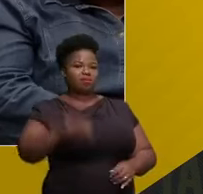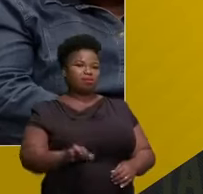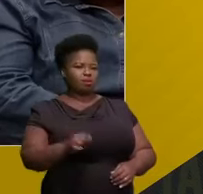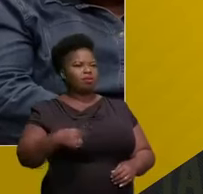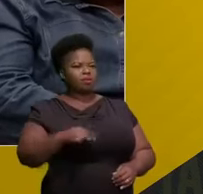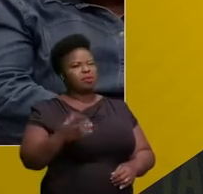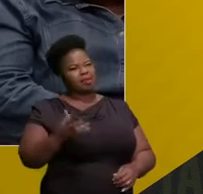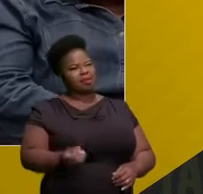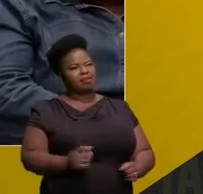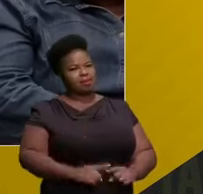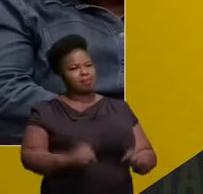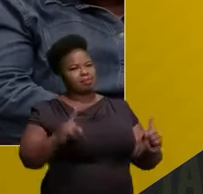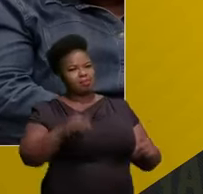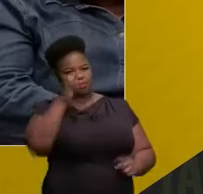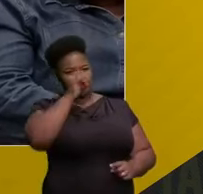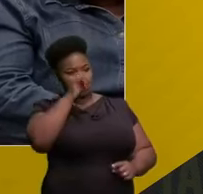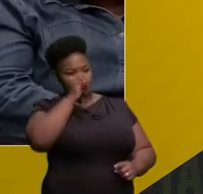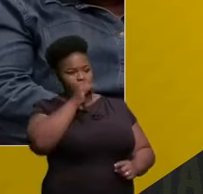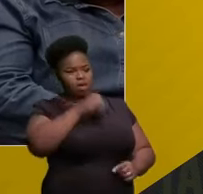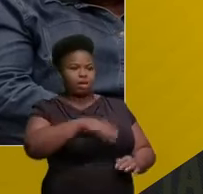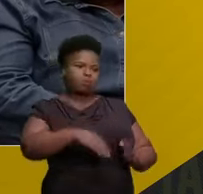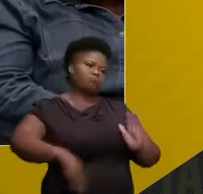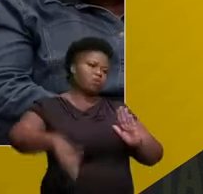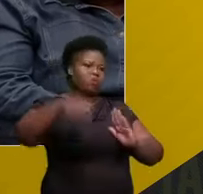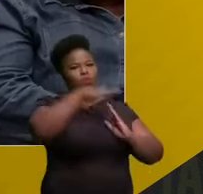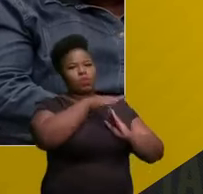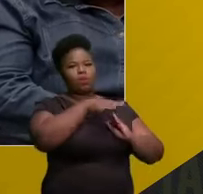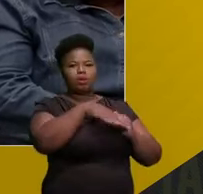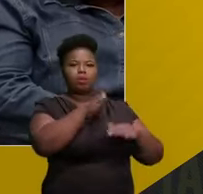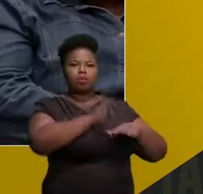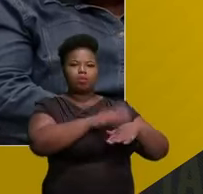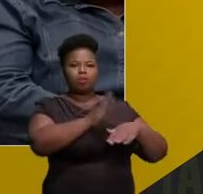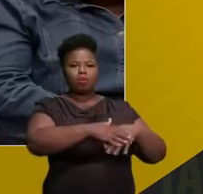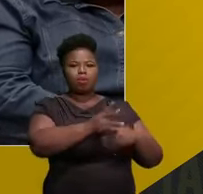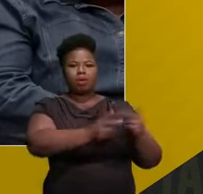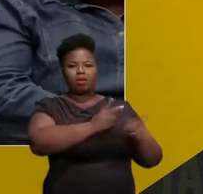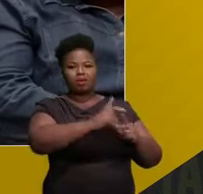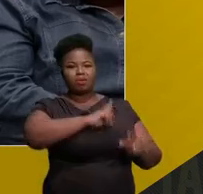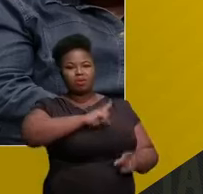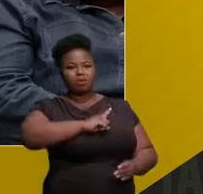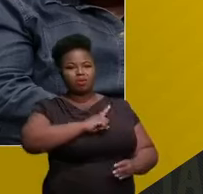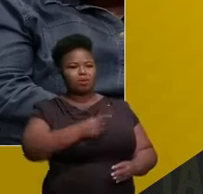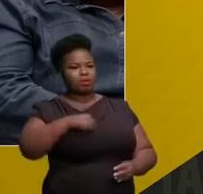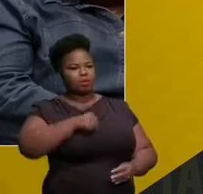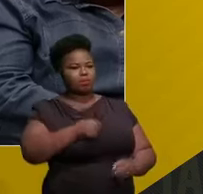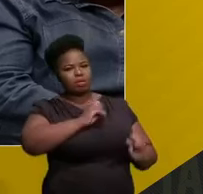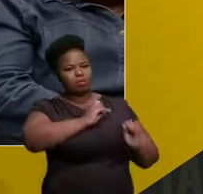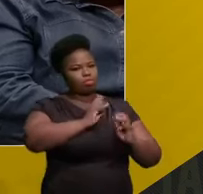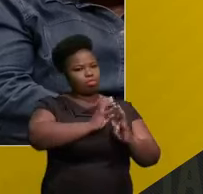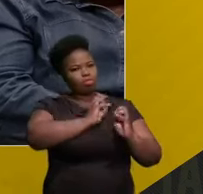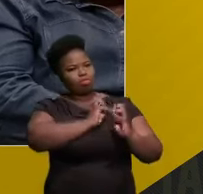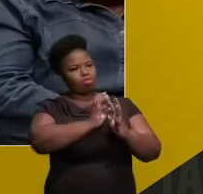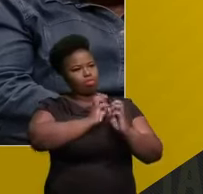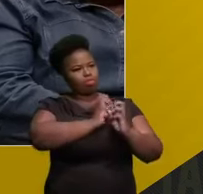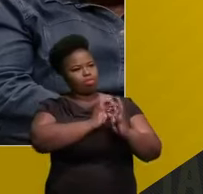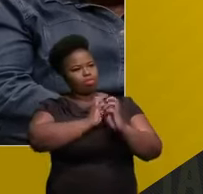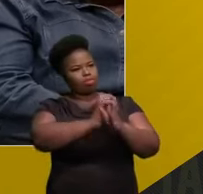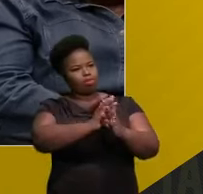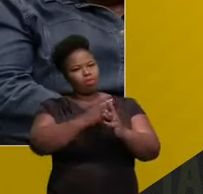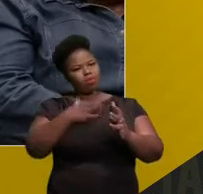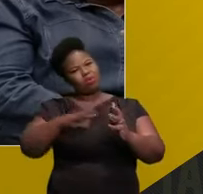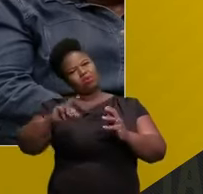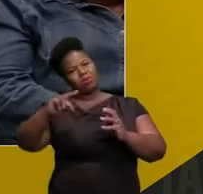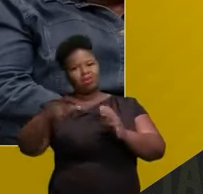but the crime is on top of the list. Yeah. It got so bad that we actually want to immigrate a lot of times